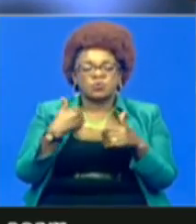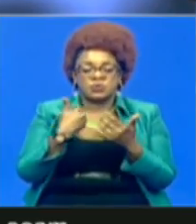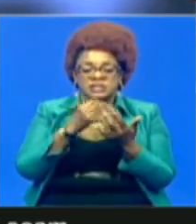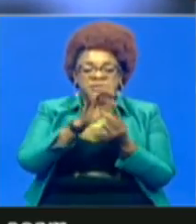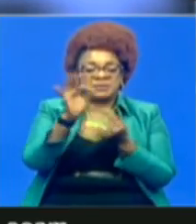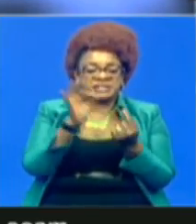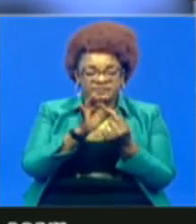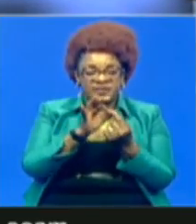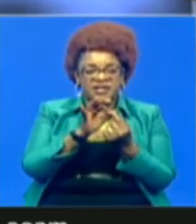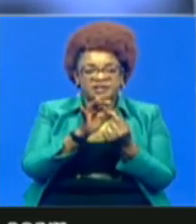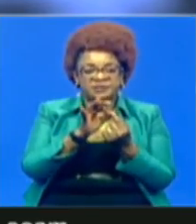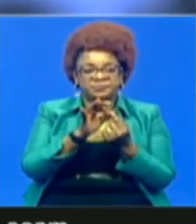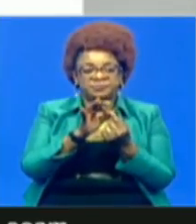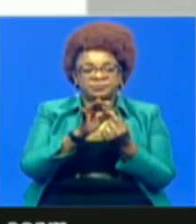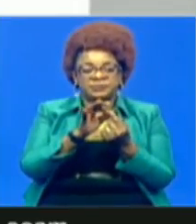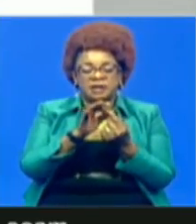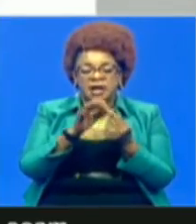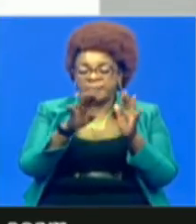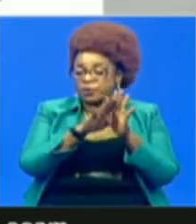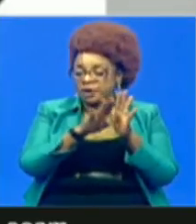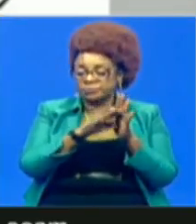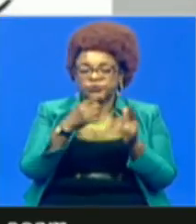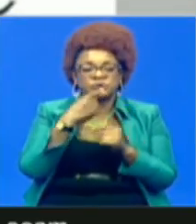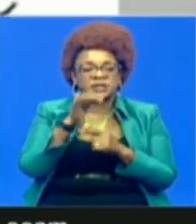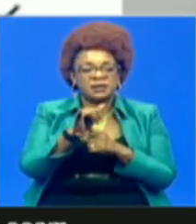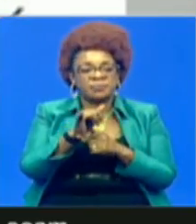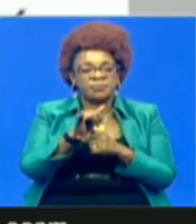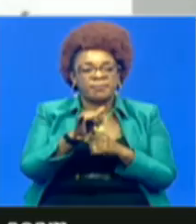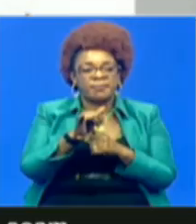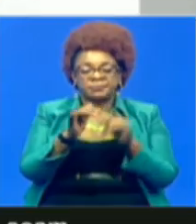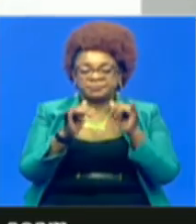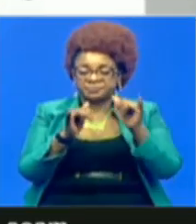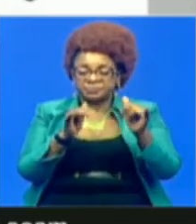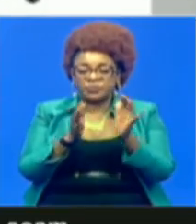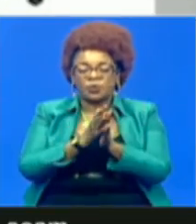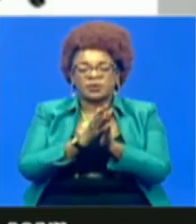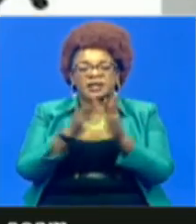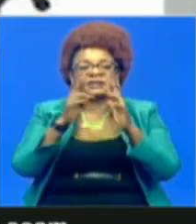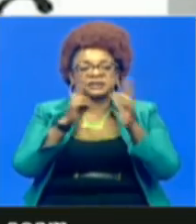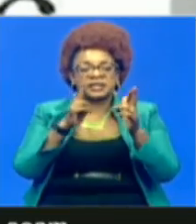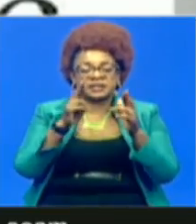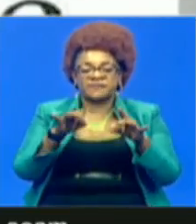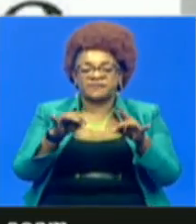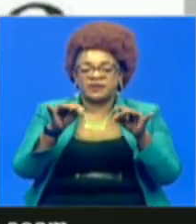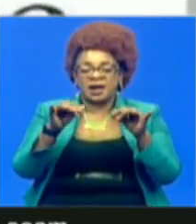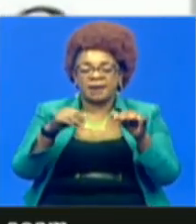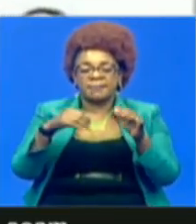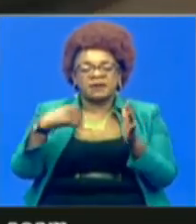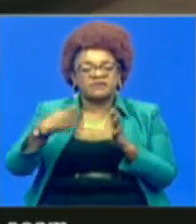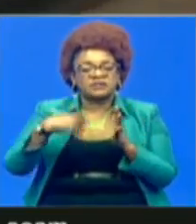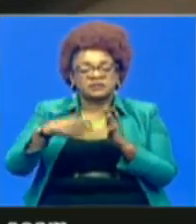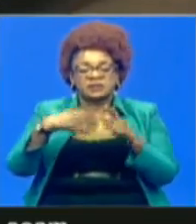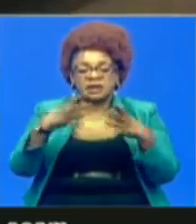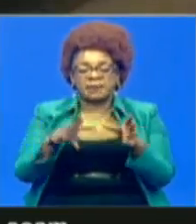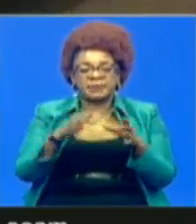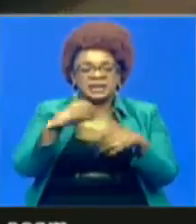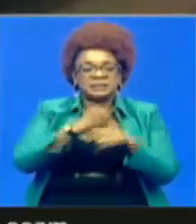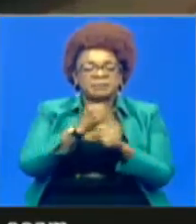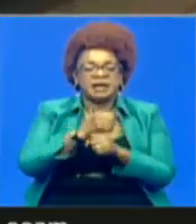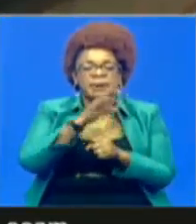specific concentrated problem, if I would say that. And staying with results, flour manufacturing company Unga Group saw its net profit for the 6 months